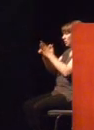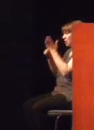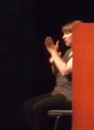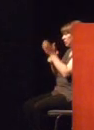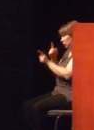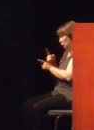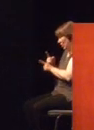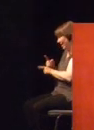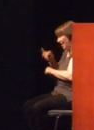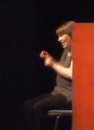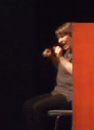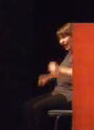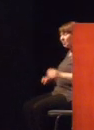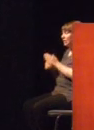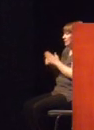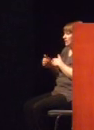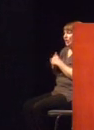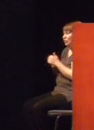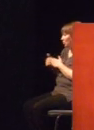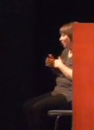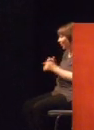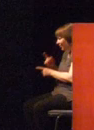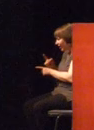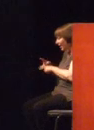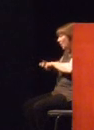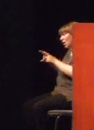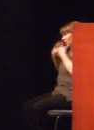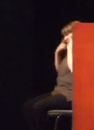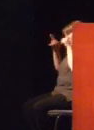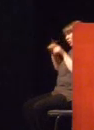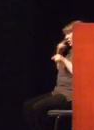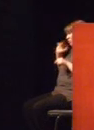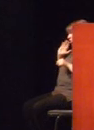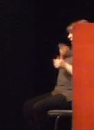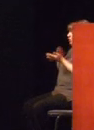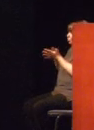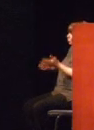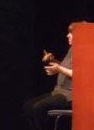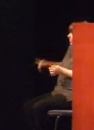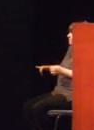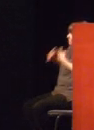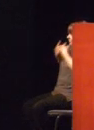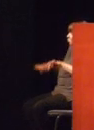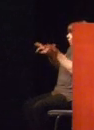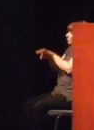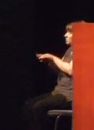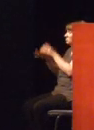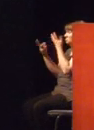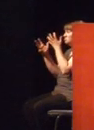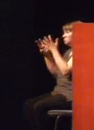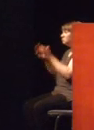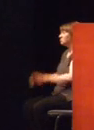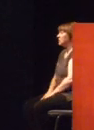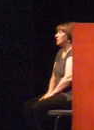be uncomfortable for some of us sometimes, but it is working for our students, and that's ultimately what matters.